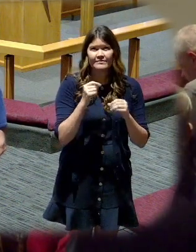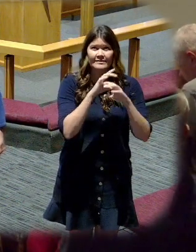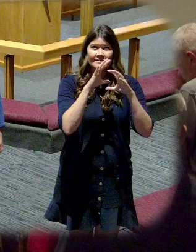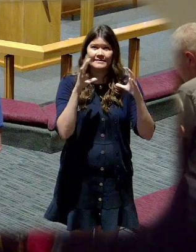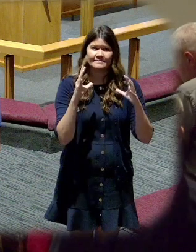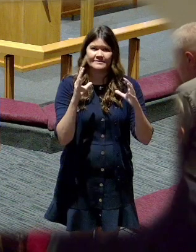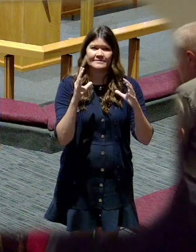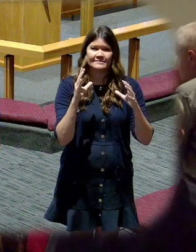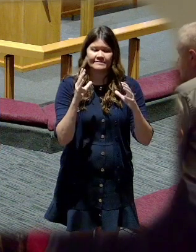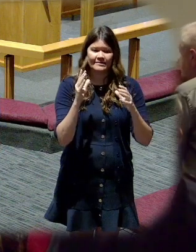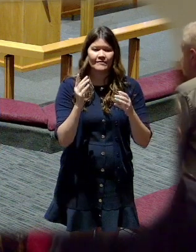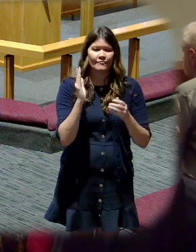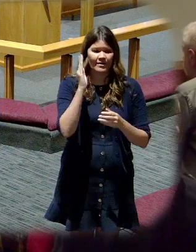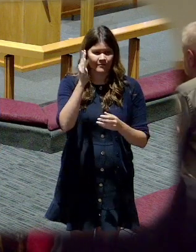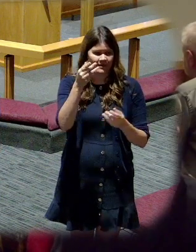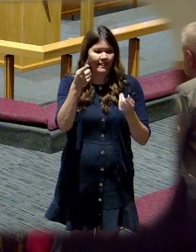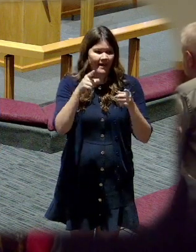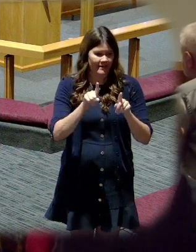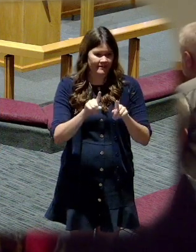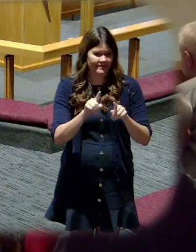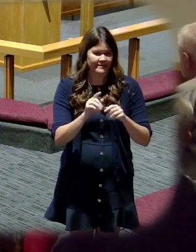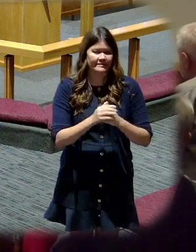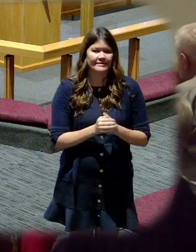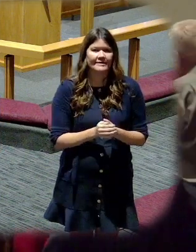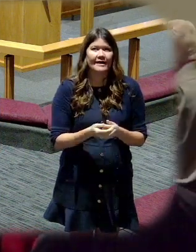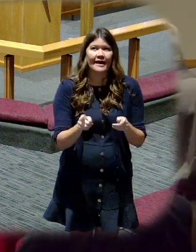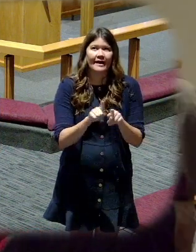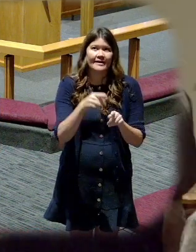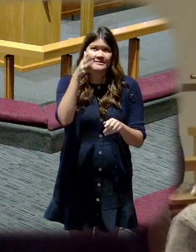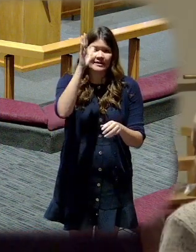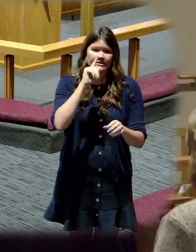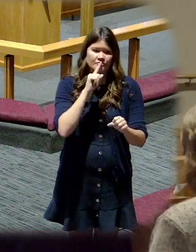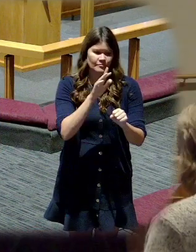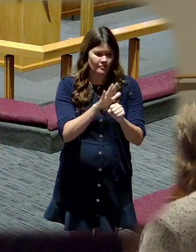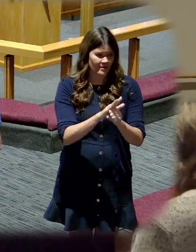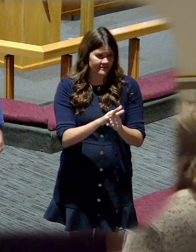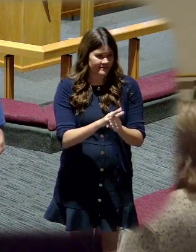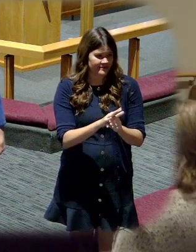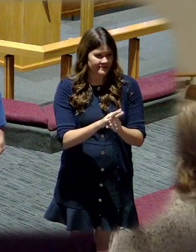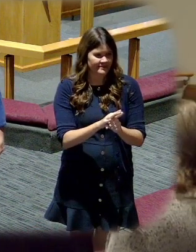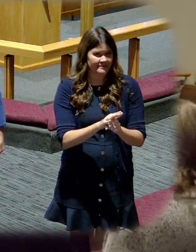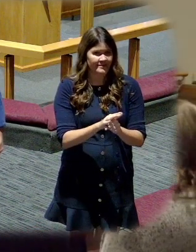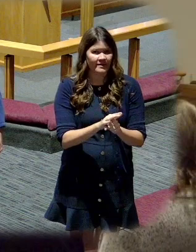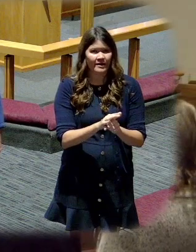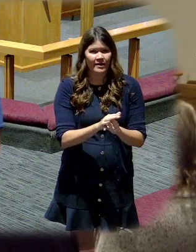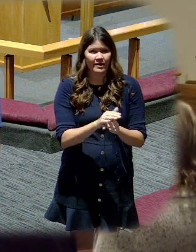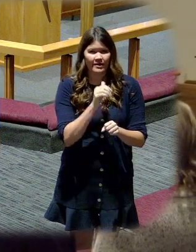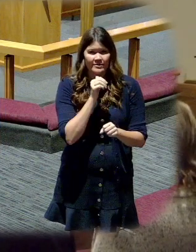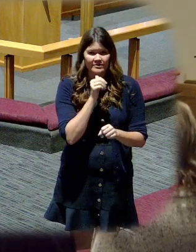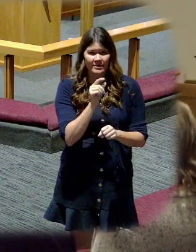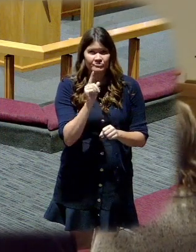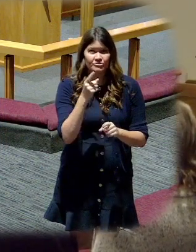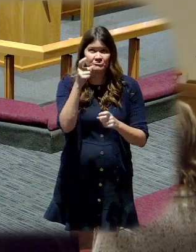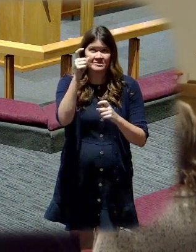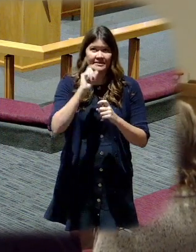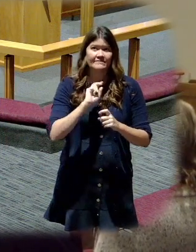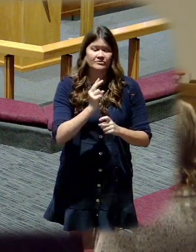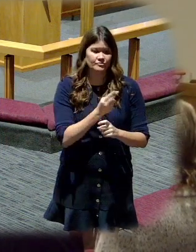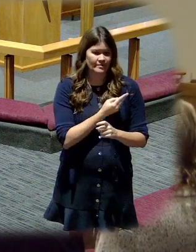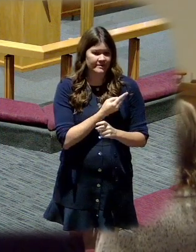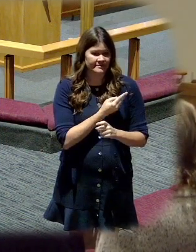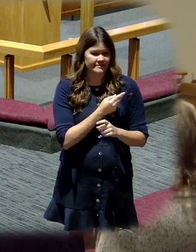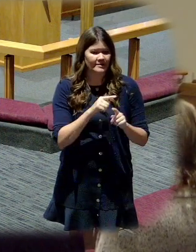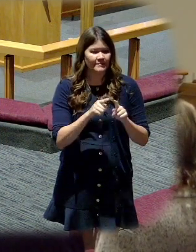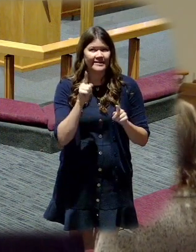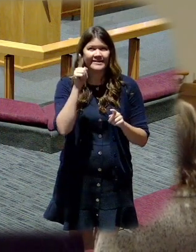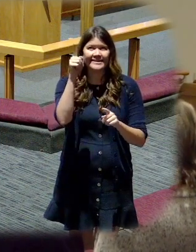come, as God's promises are not only pronounced upon us,